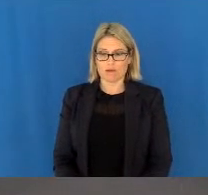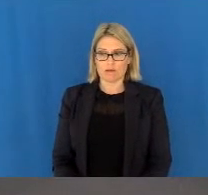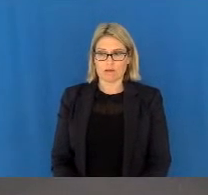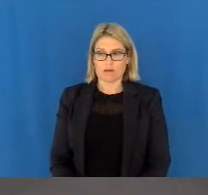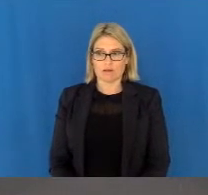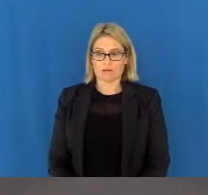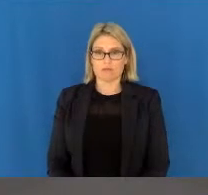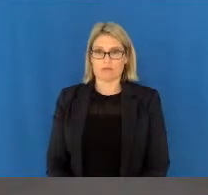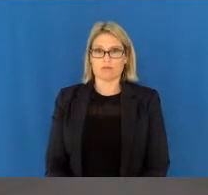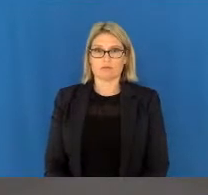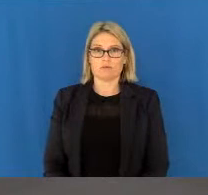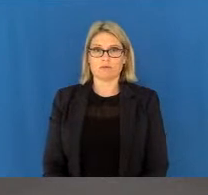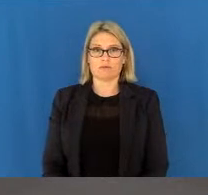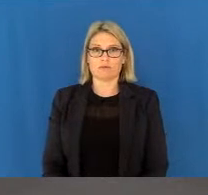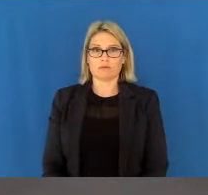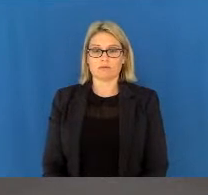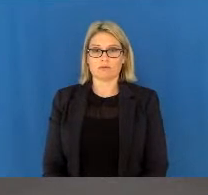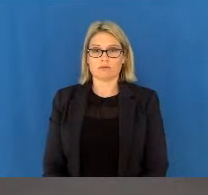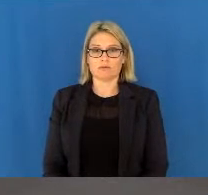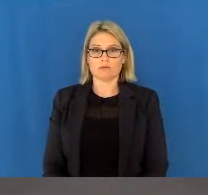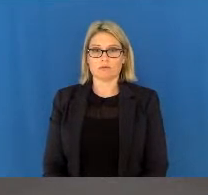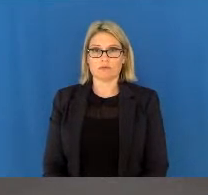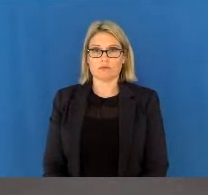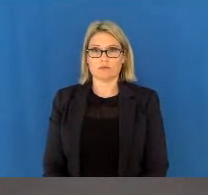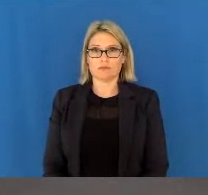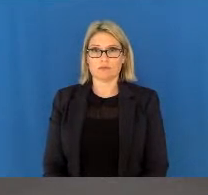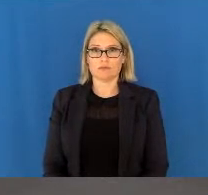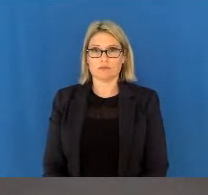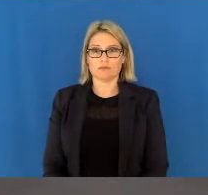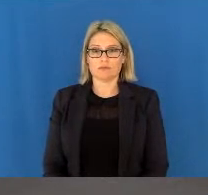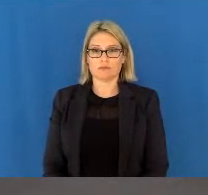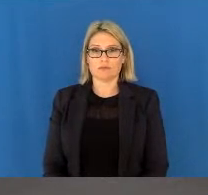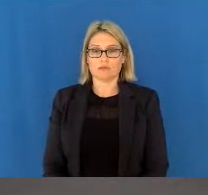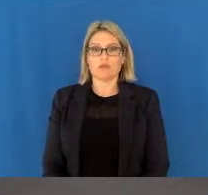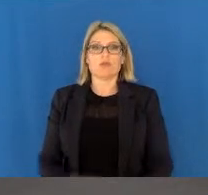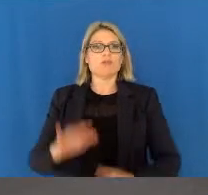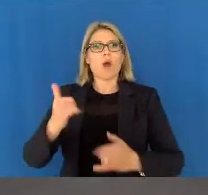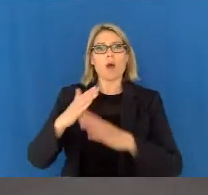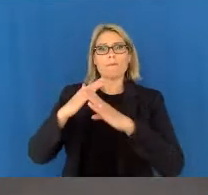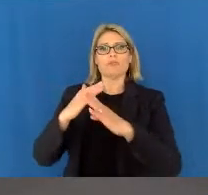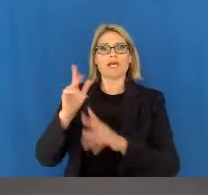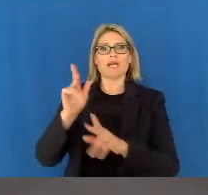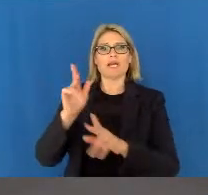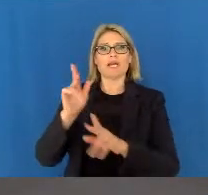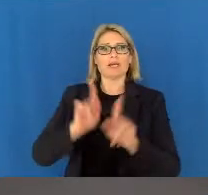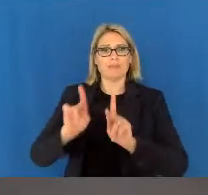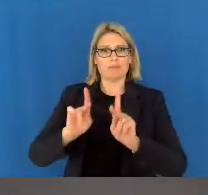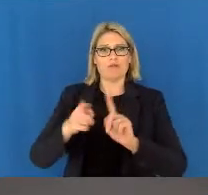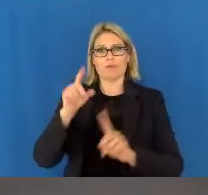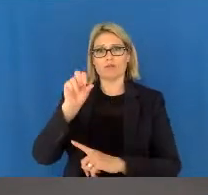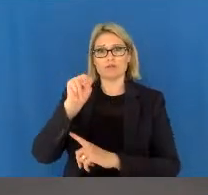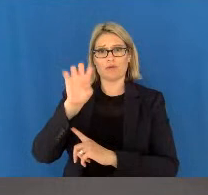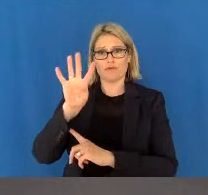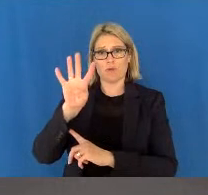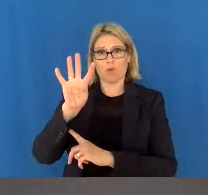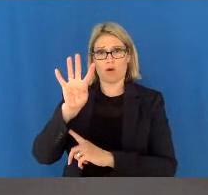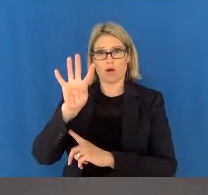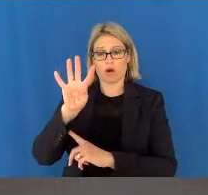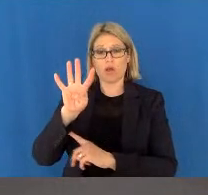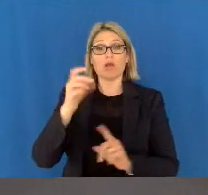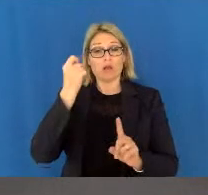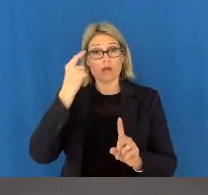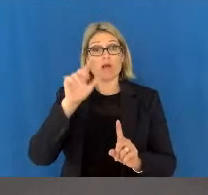4, as of today? So, as of this morning, 41%